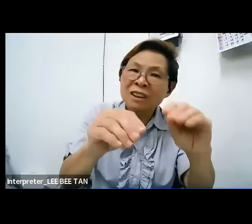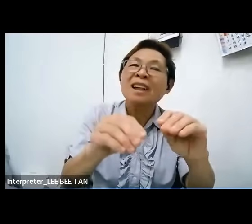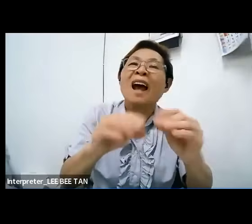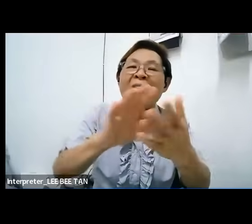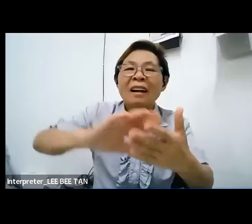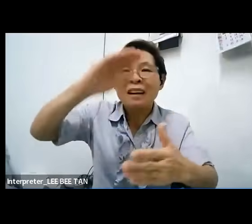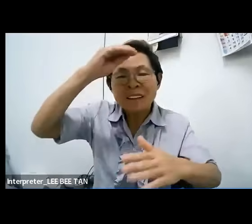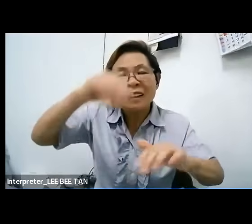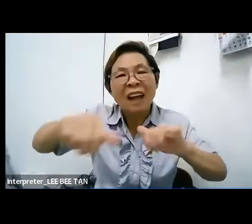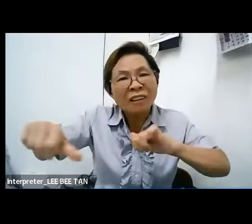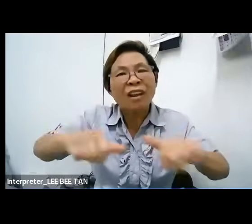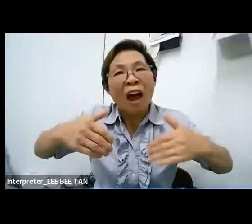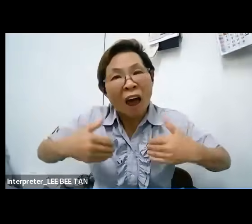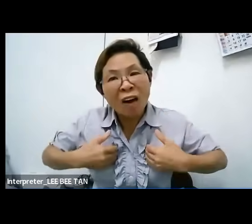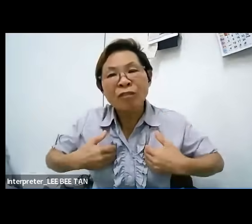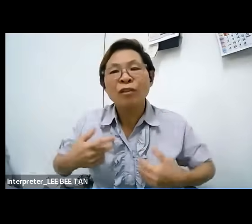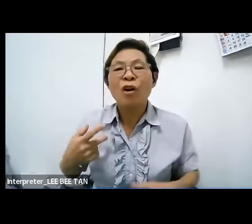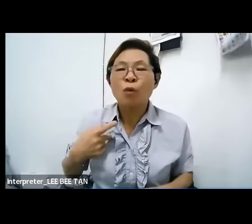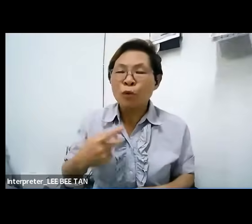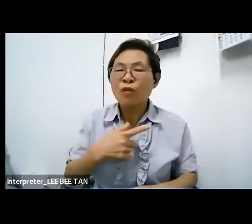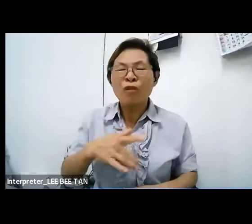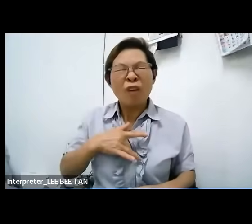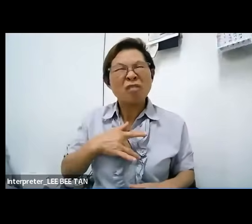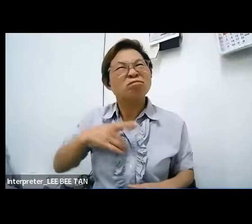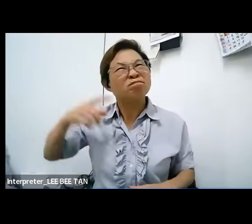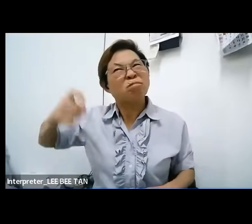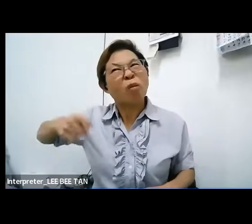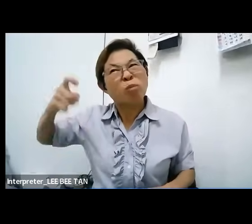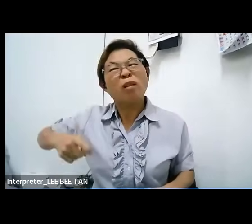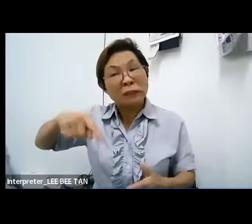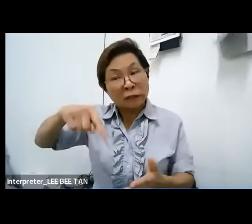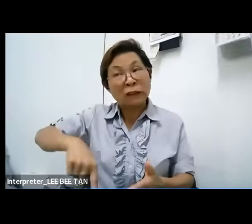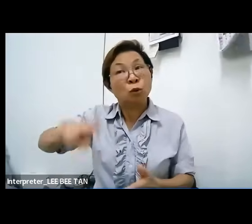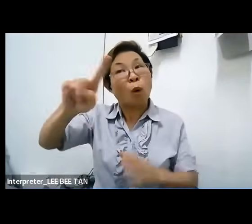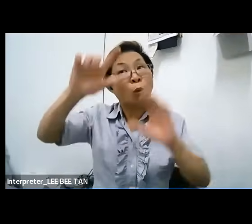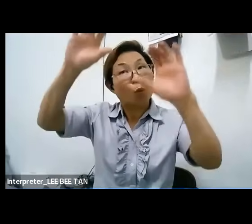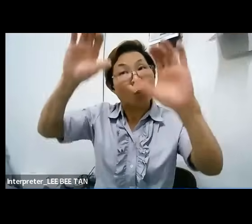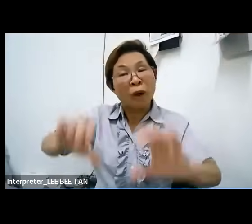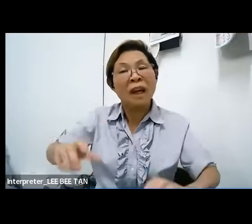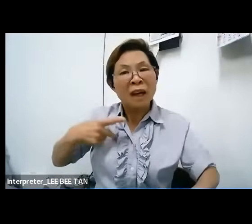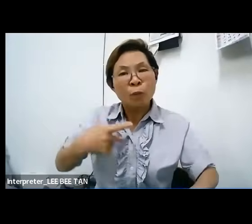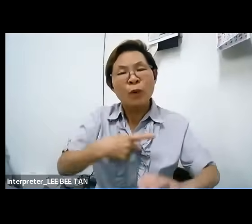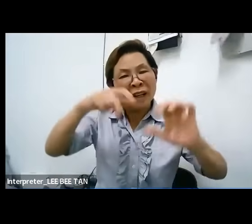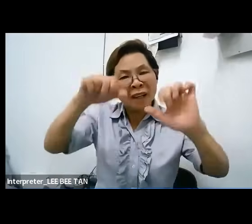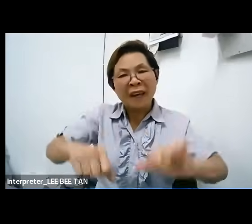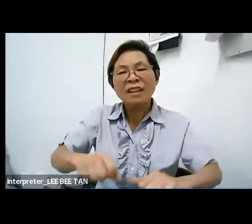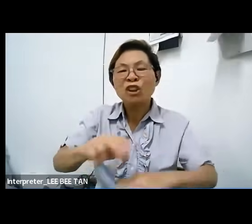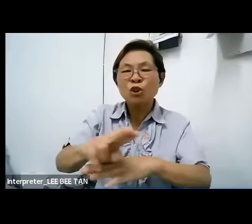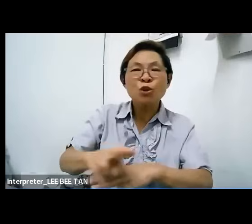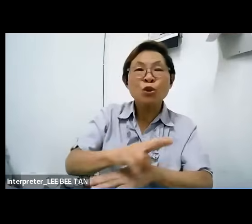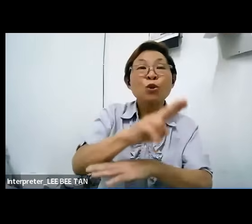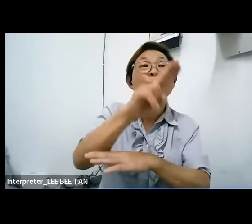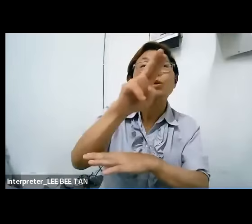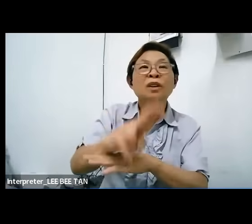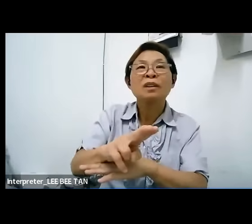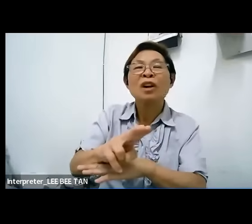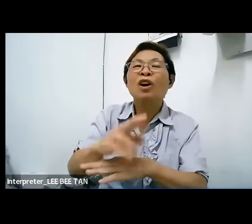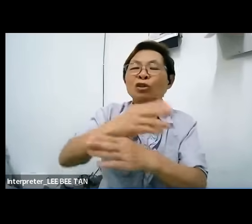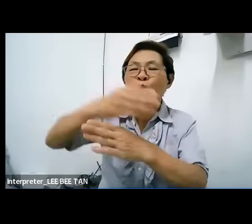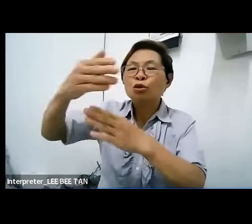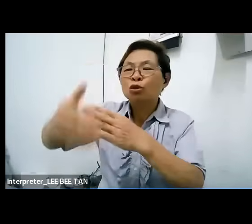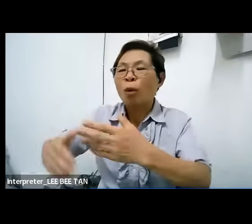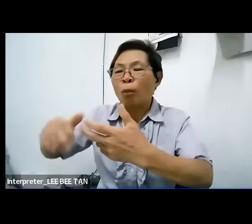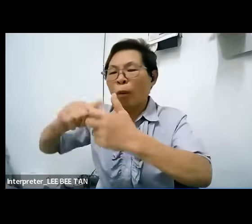So we felt very strongly that this might be one way that we could utilize to overcome some of